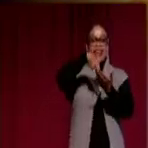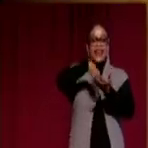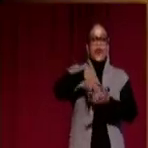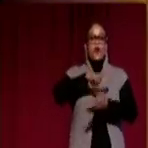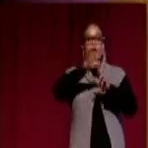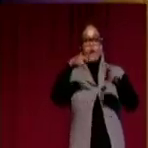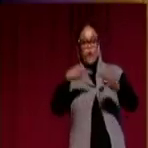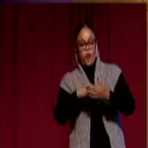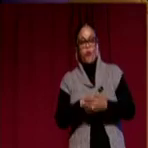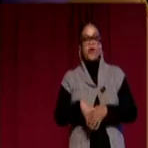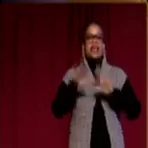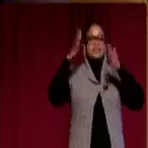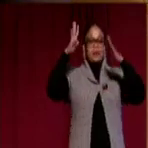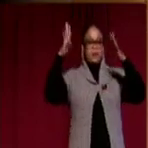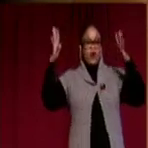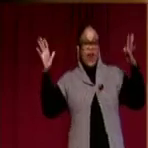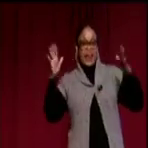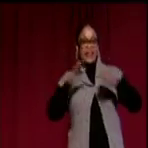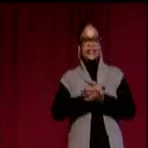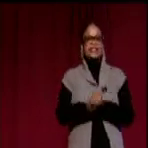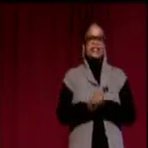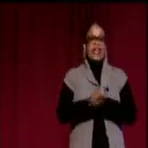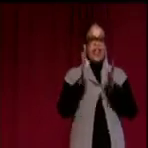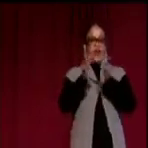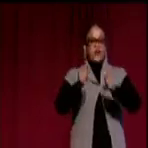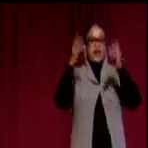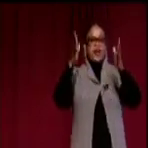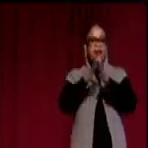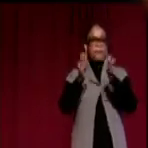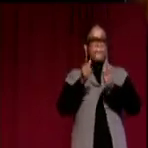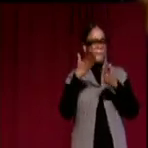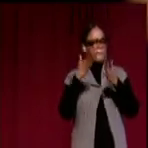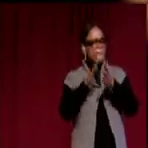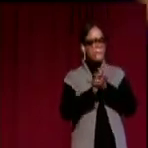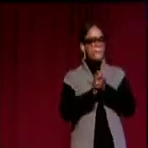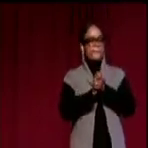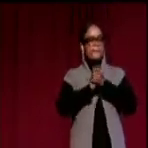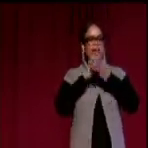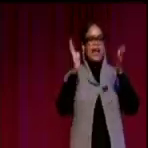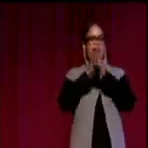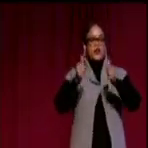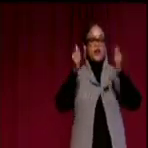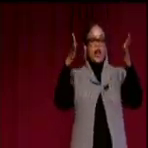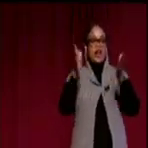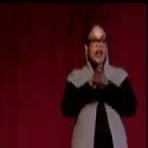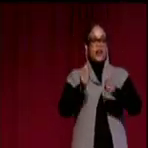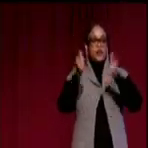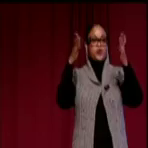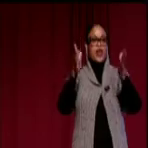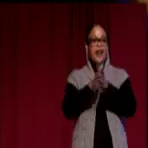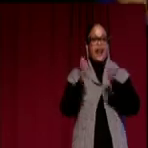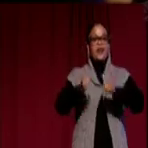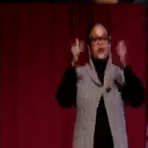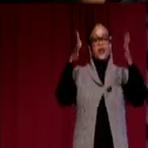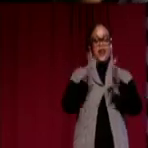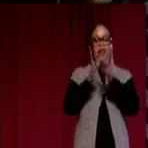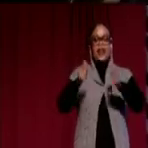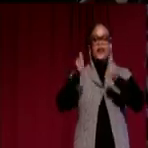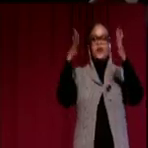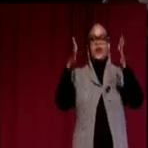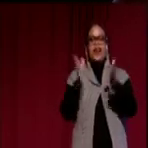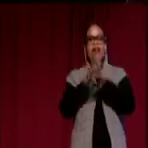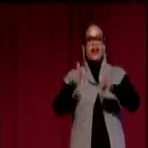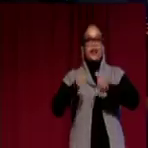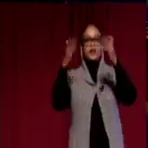to begin to put your hands together. And just start telling them hallelujah. Hallelujah, hallelujah, hallelujah, hallelujah,